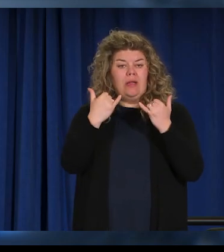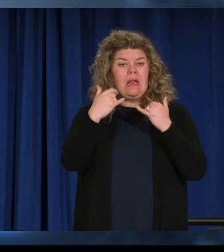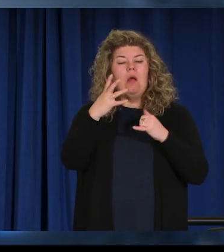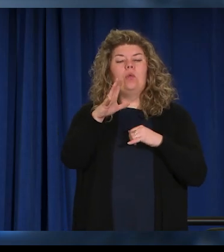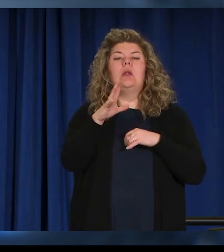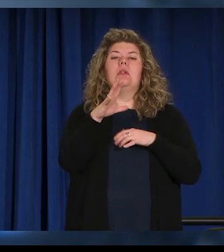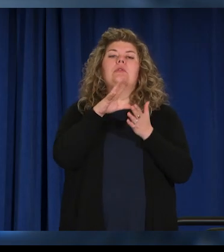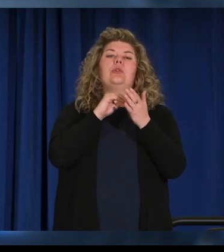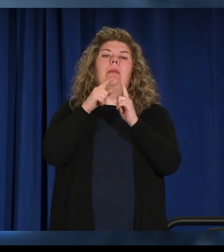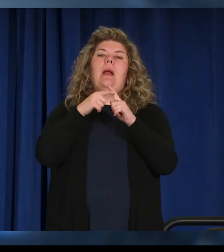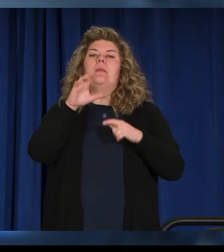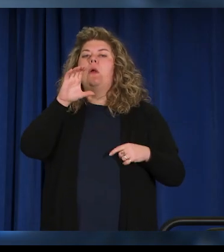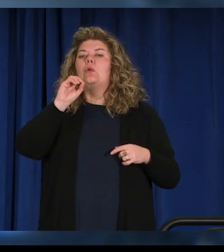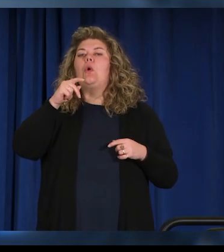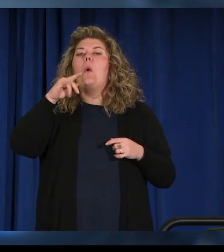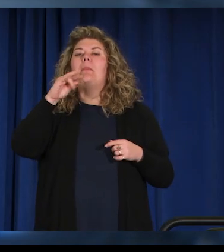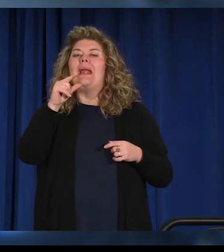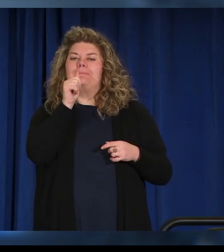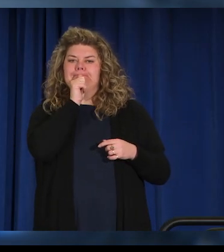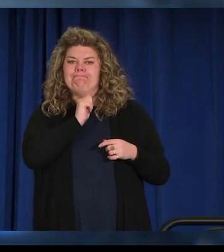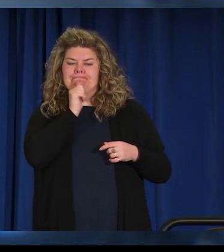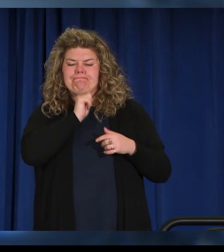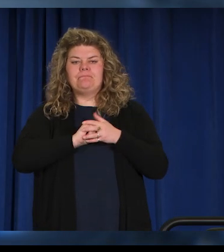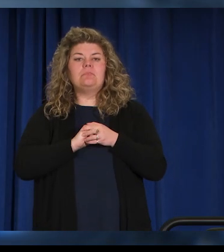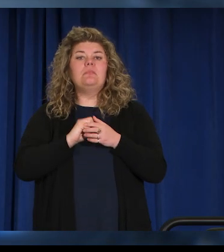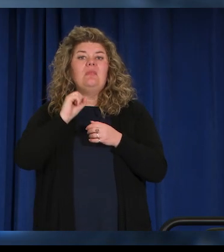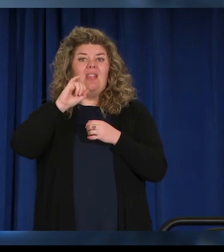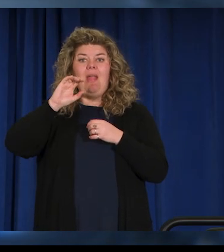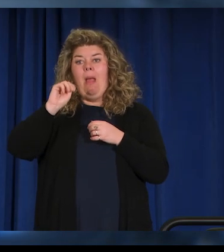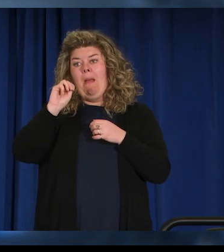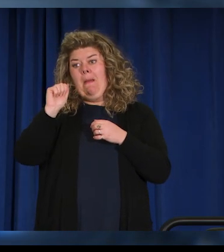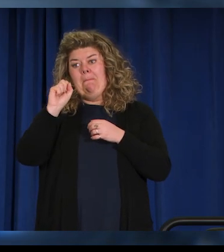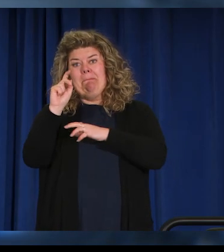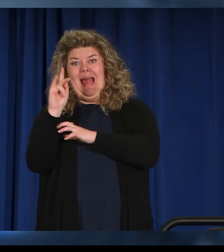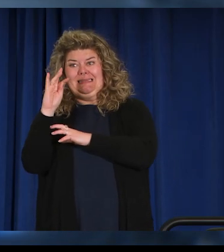coping mechanisms. So masking refers to concealing